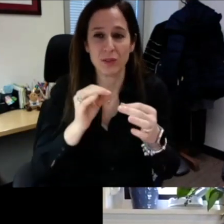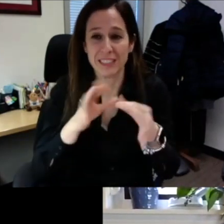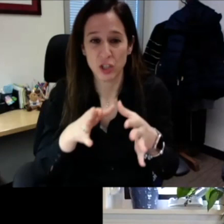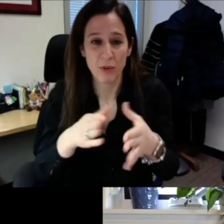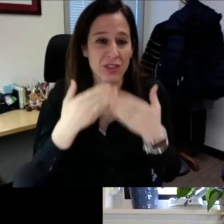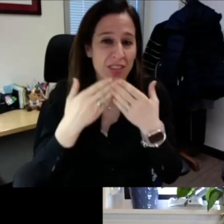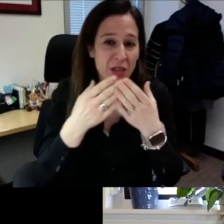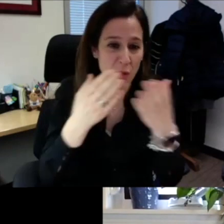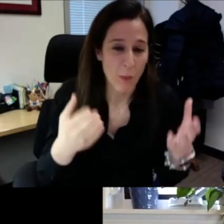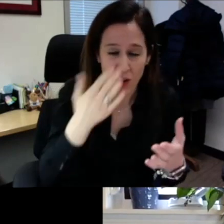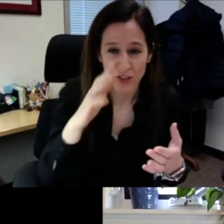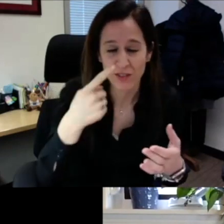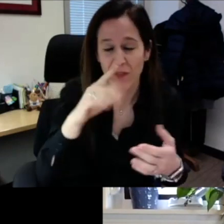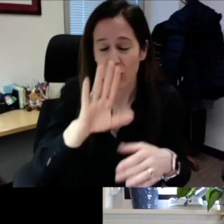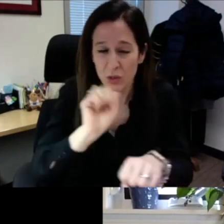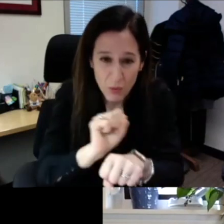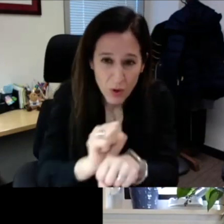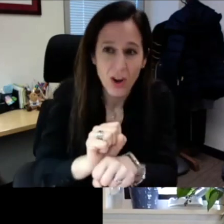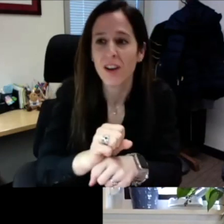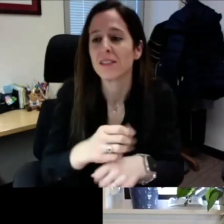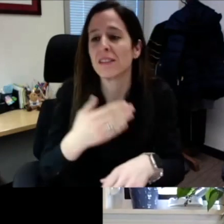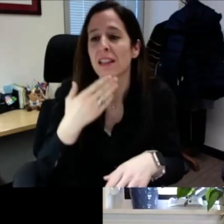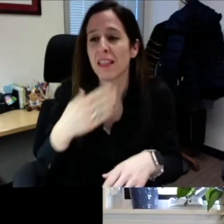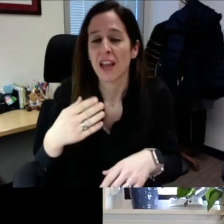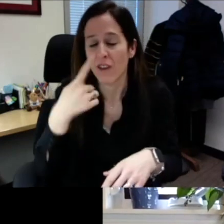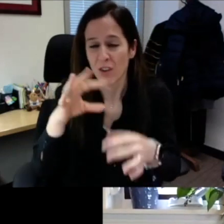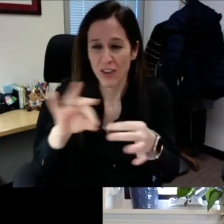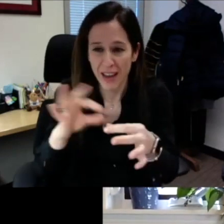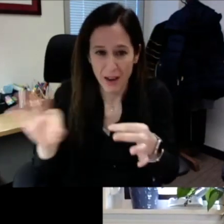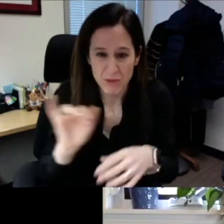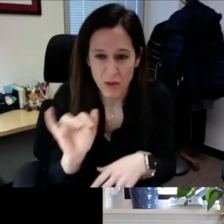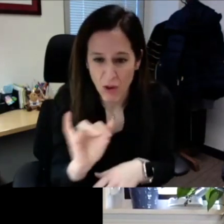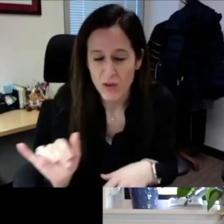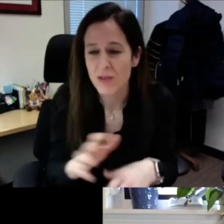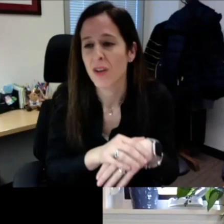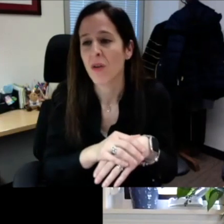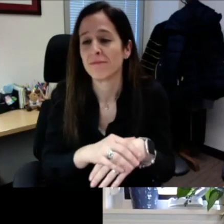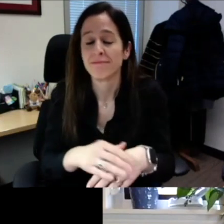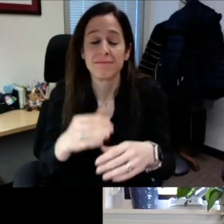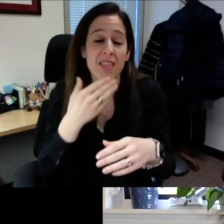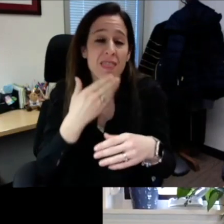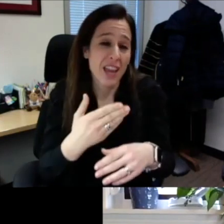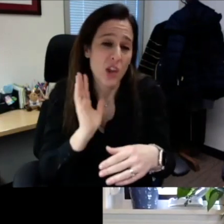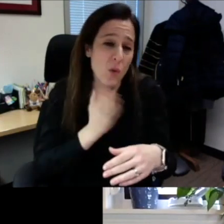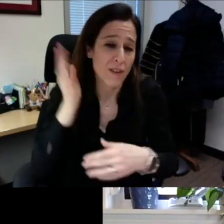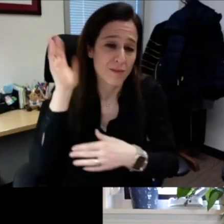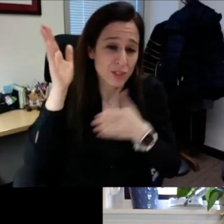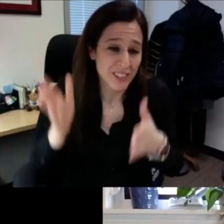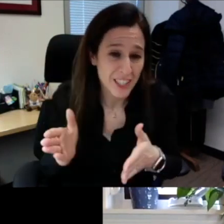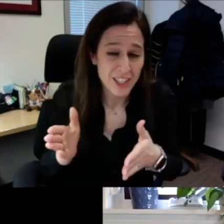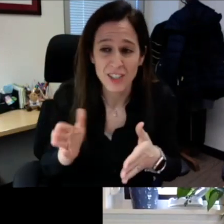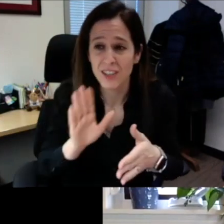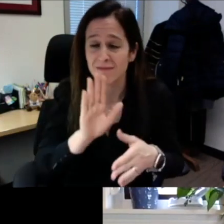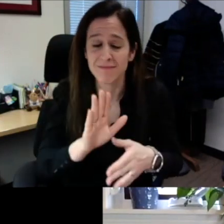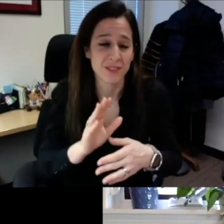So our interpreters, thank you. I want to thank you as well for your work today. Thank you for our captionists working with us